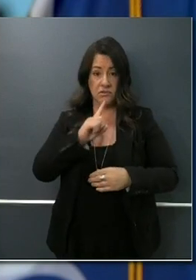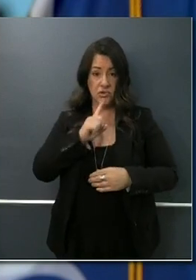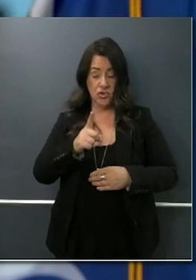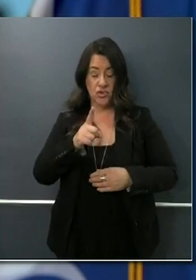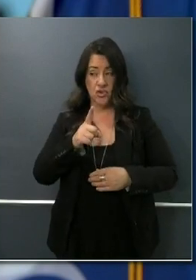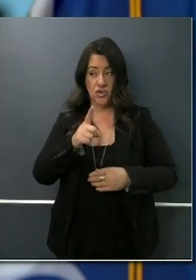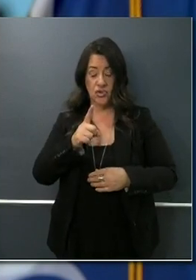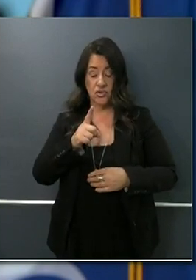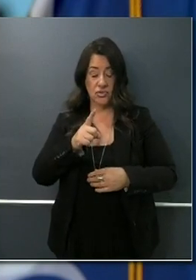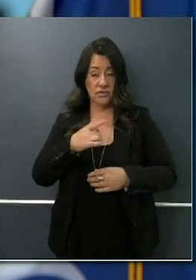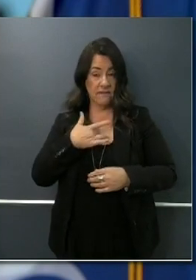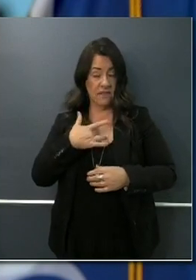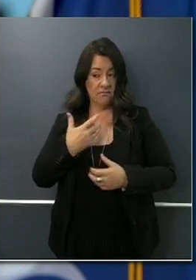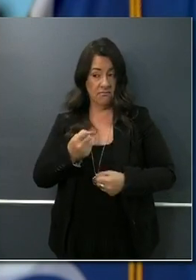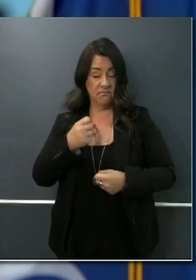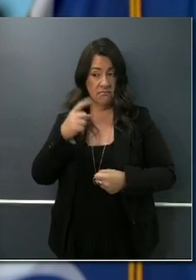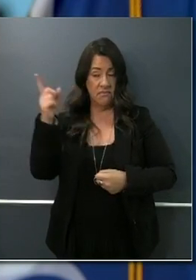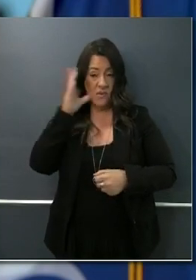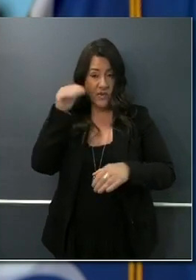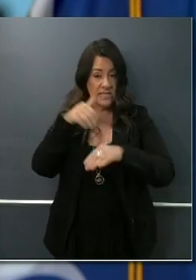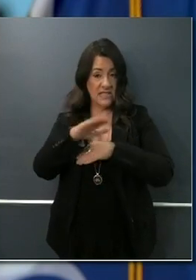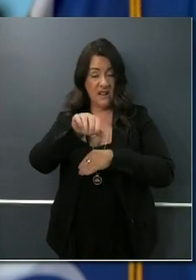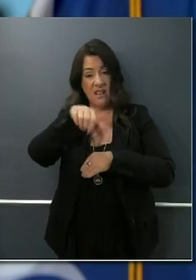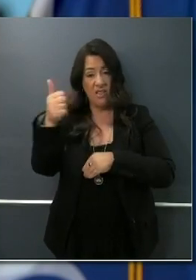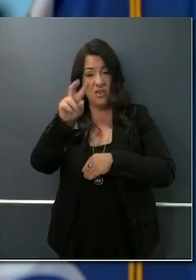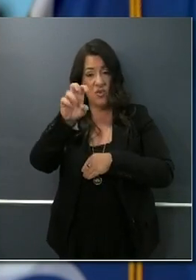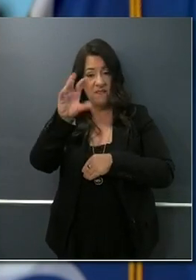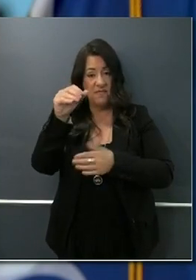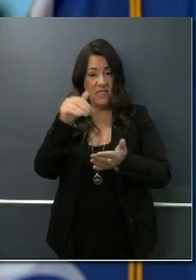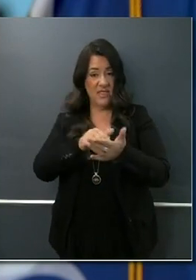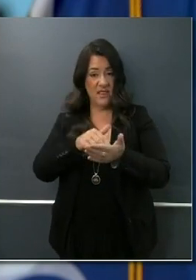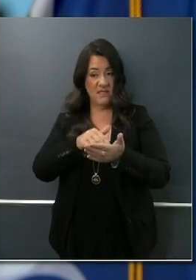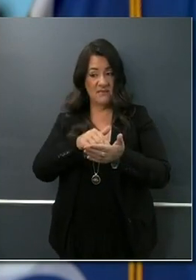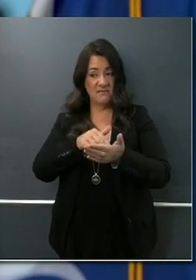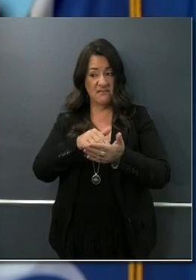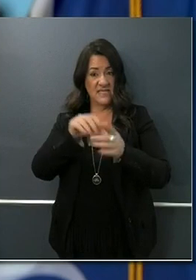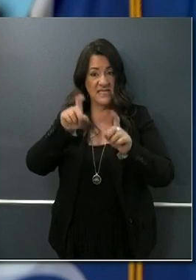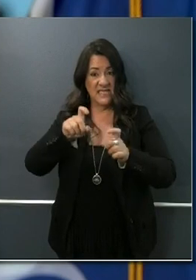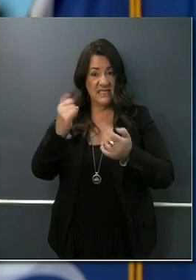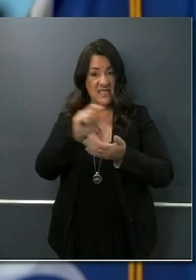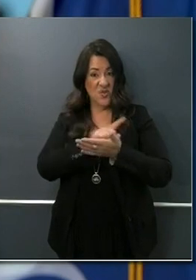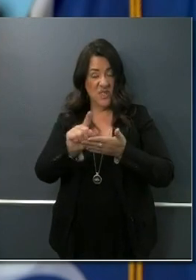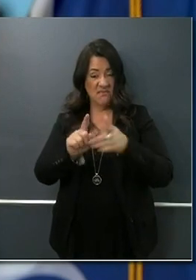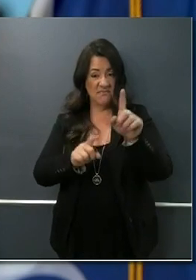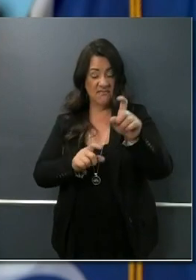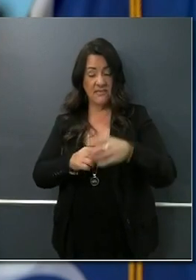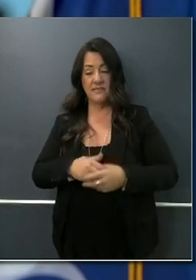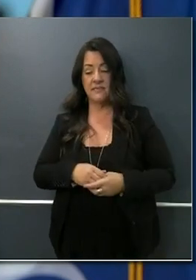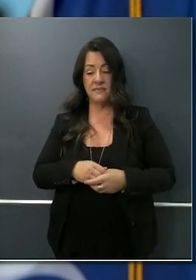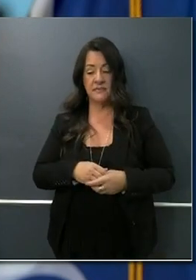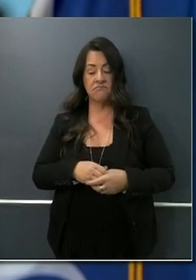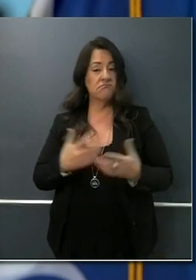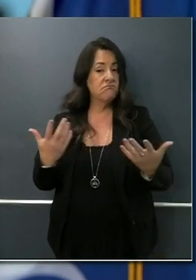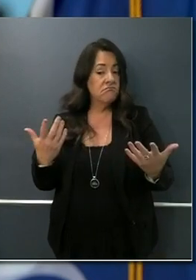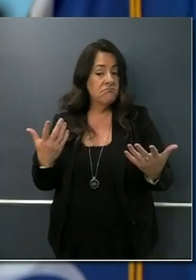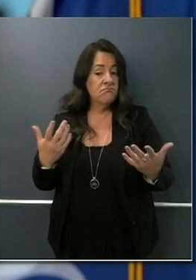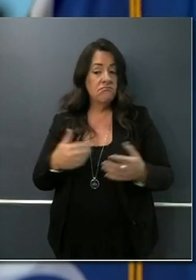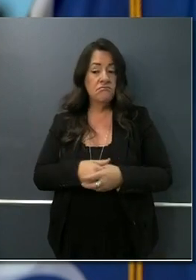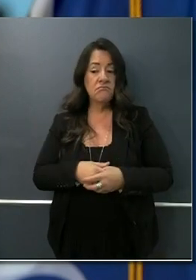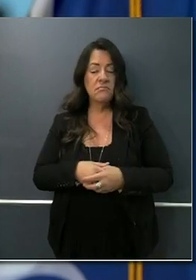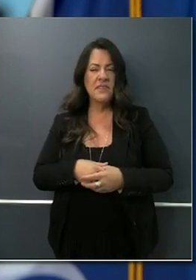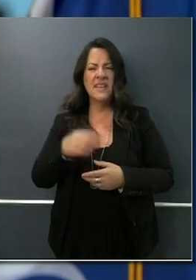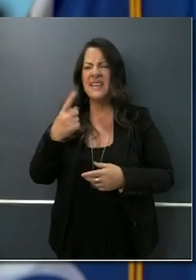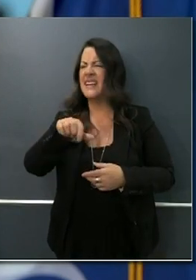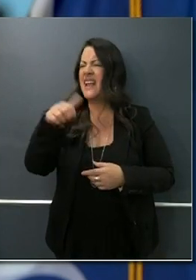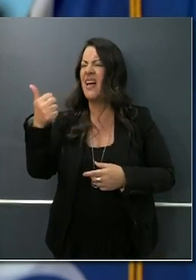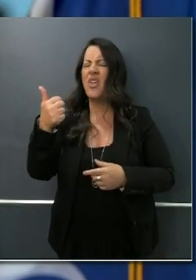get the 250,000 coming up this week? And if so, are there any other testing bottlenecks out